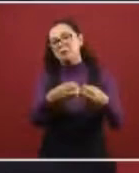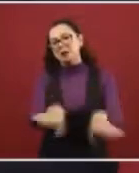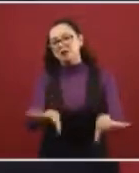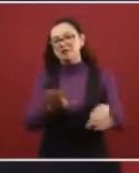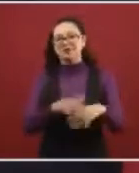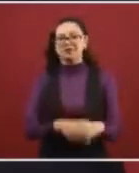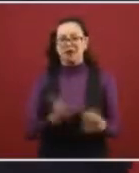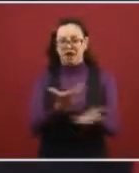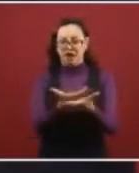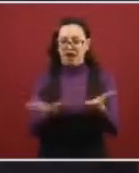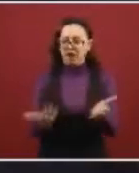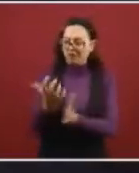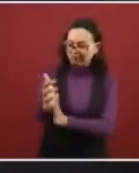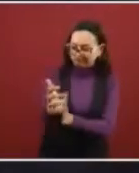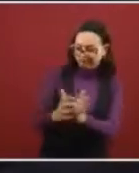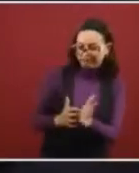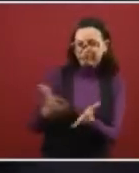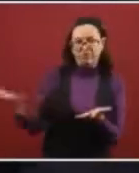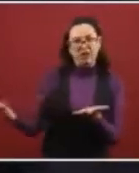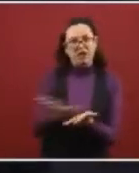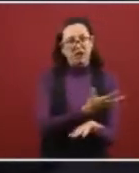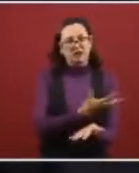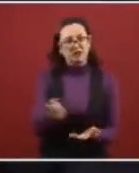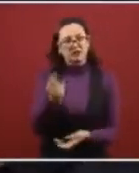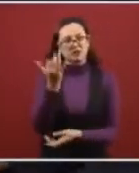casi 50 mil millones de pesos. About